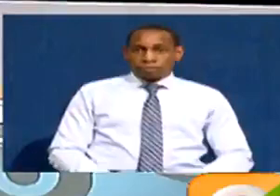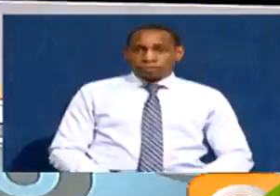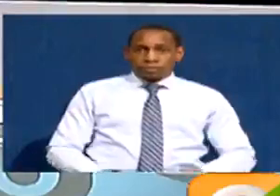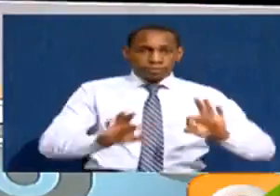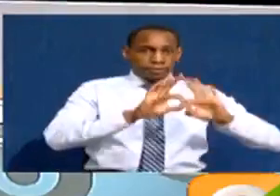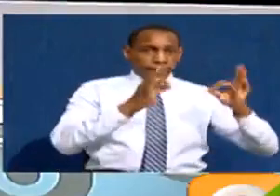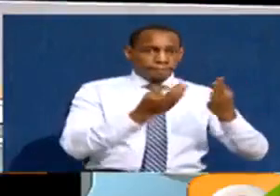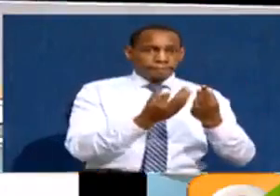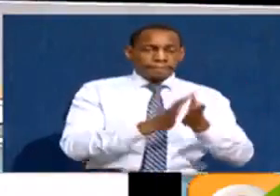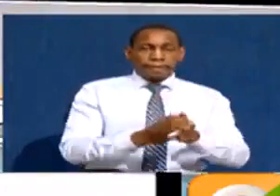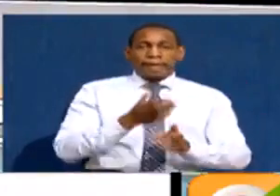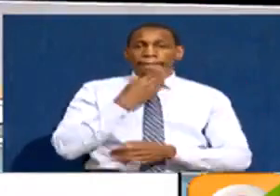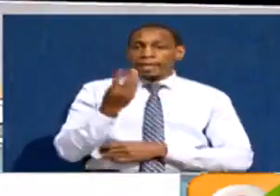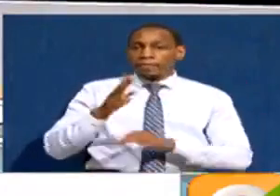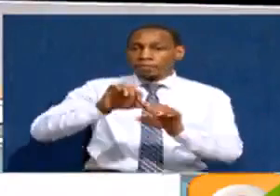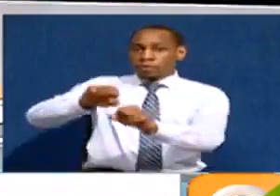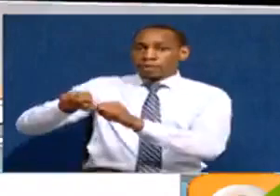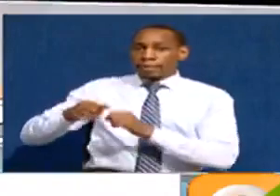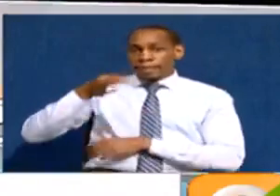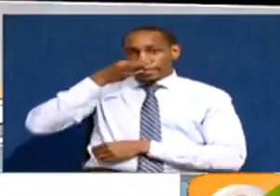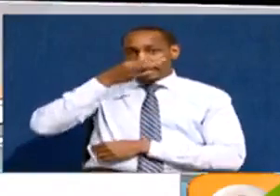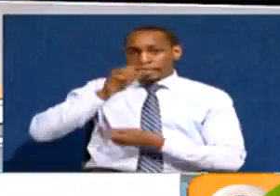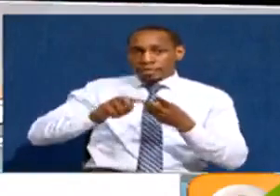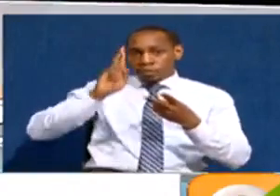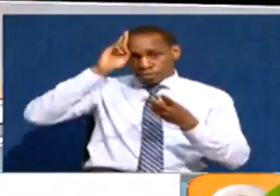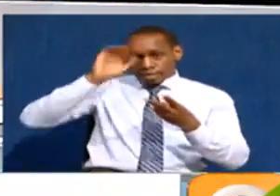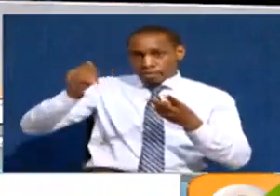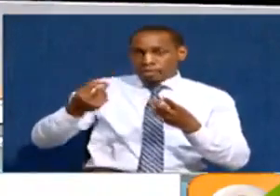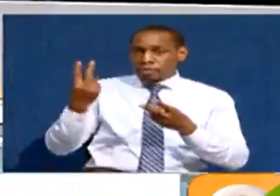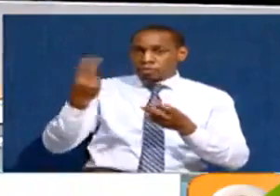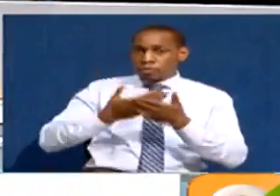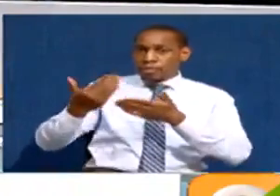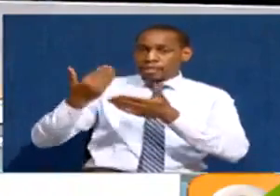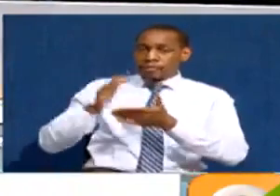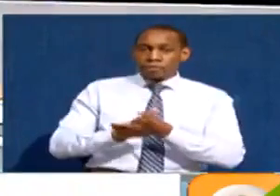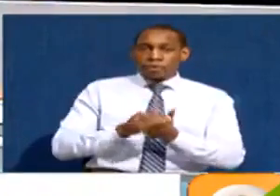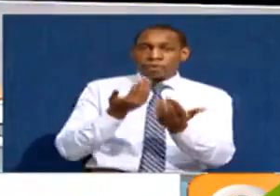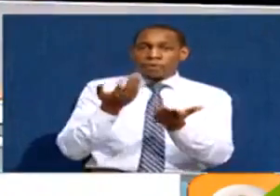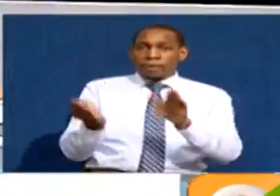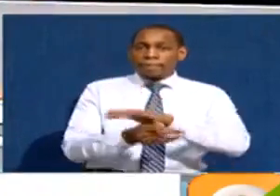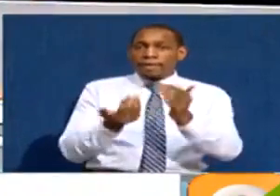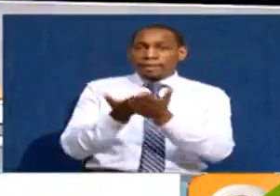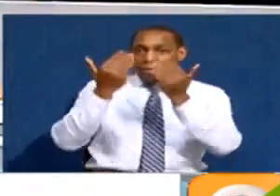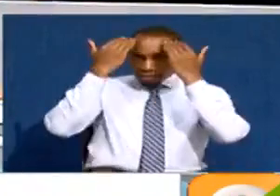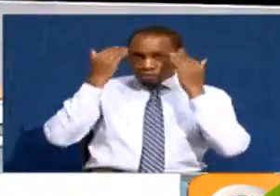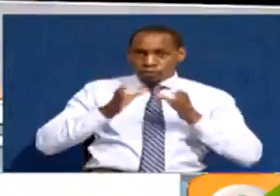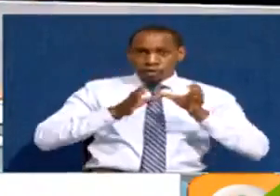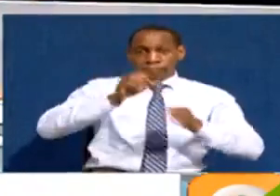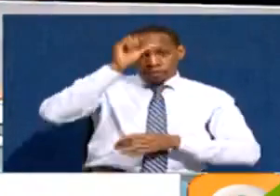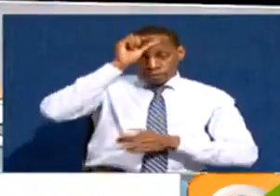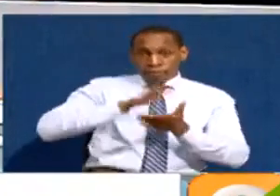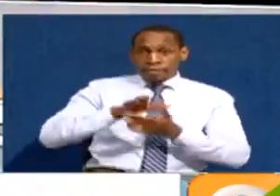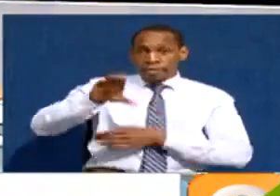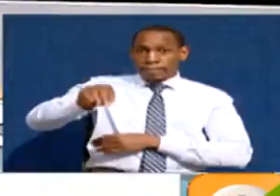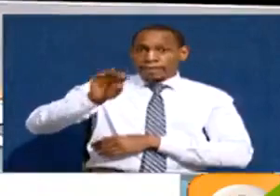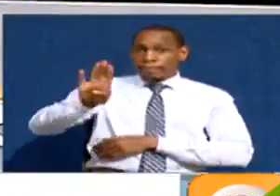The families of four men abducted in Nyeri and Nyandarua counties 2 weeks ago have filed an application in court compelling the state to produce